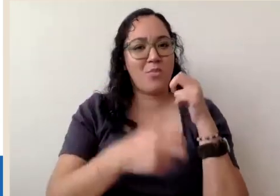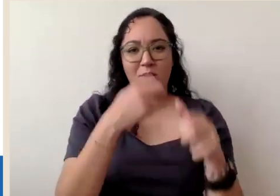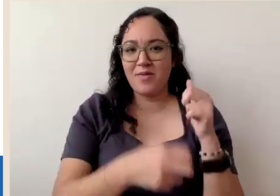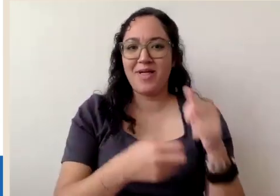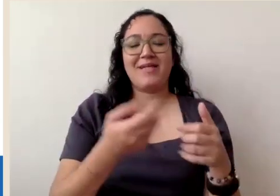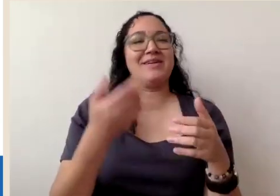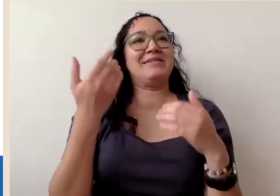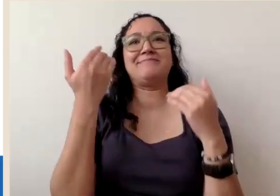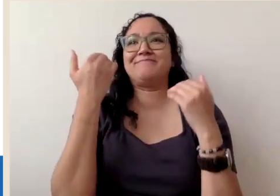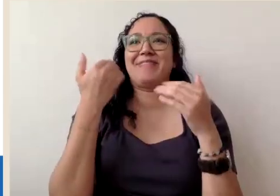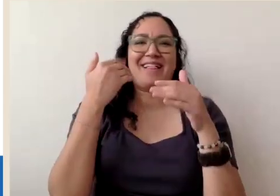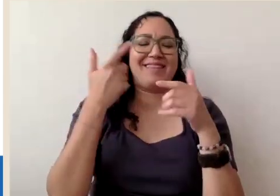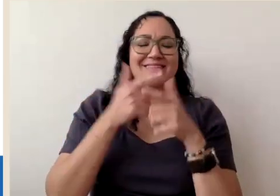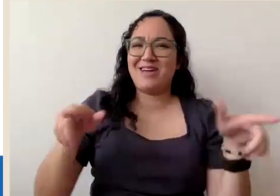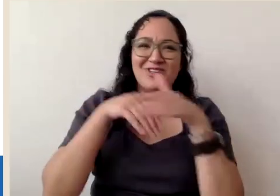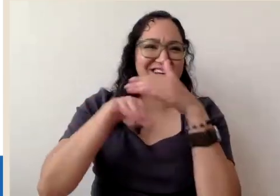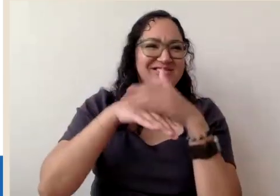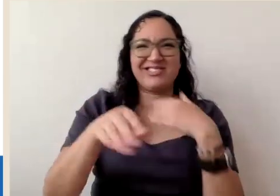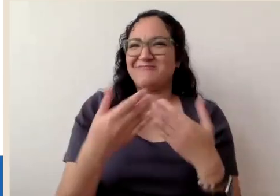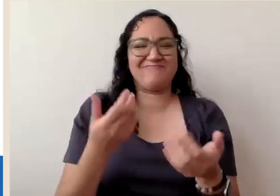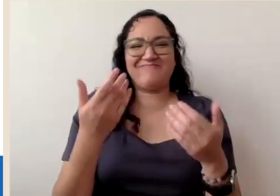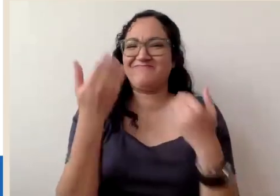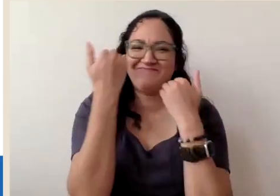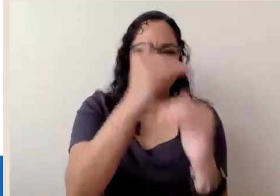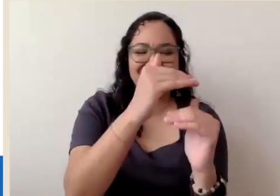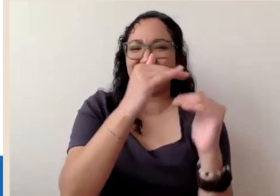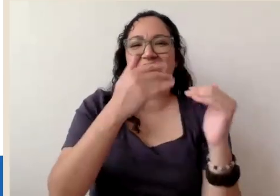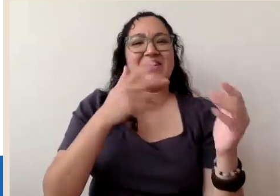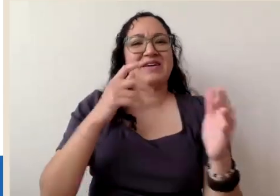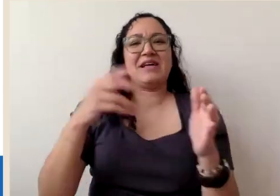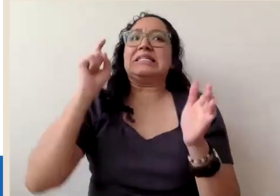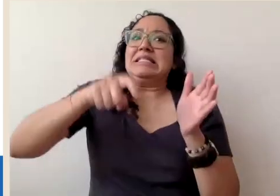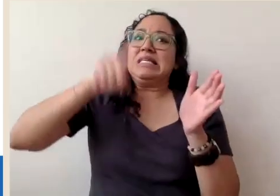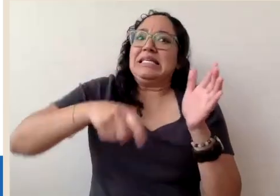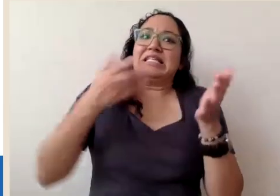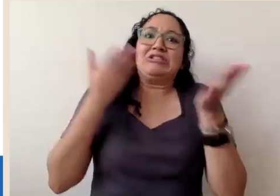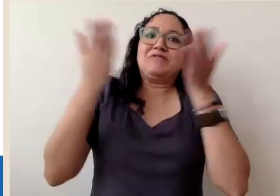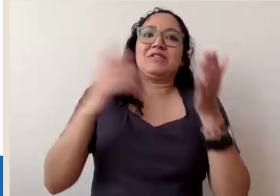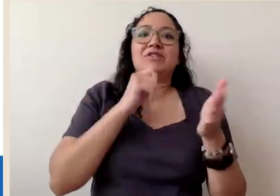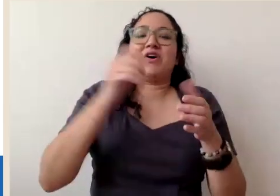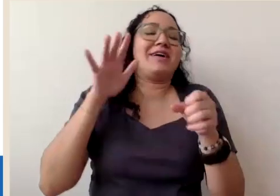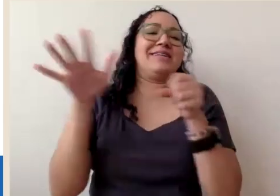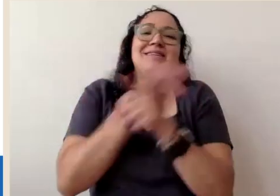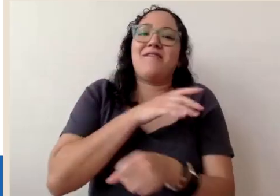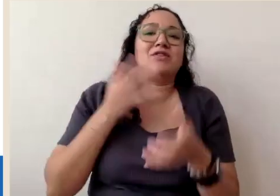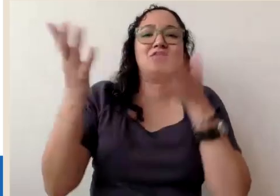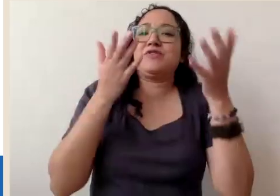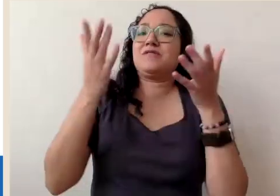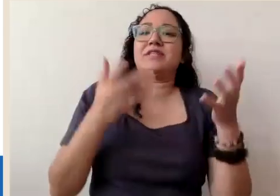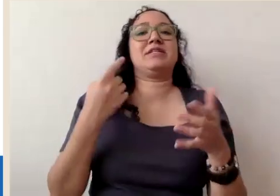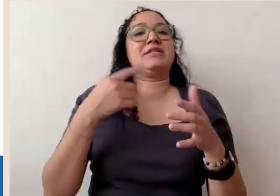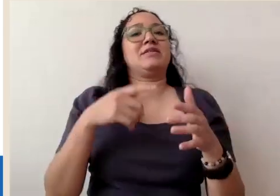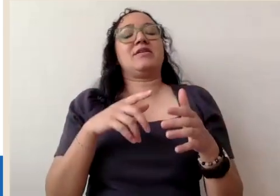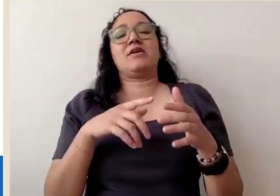language access, huge demand for services, not enough services being provided in languages that service users are able to